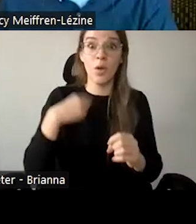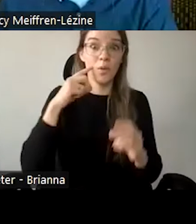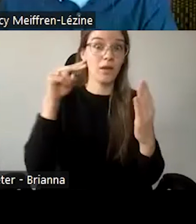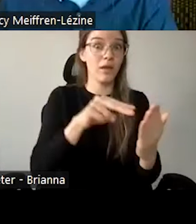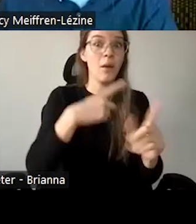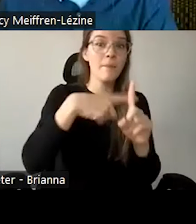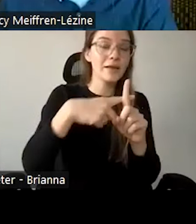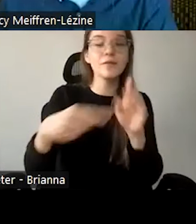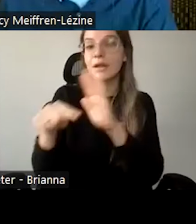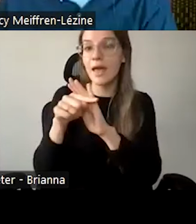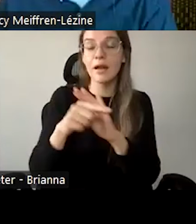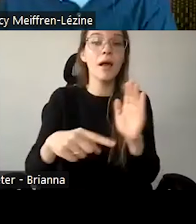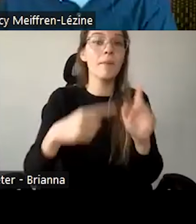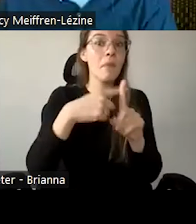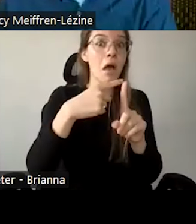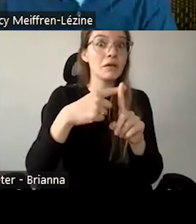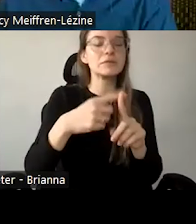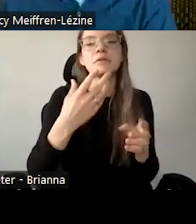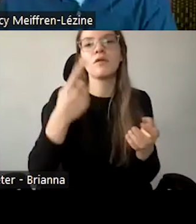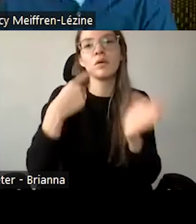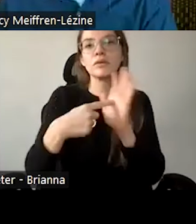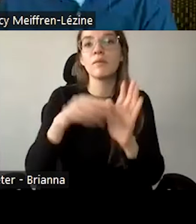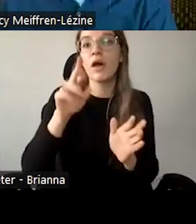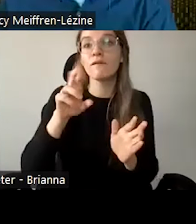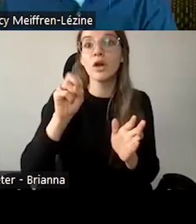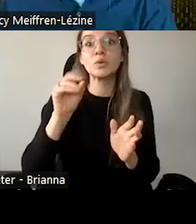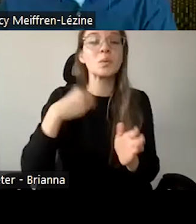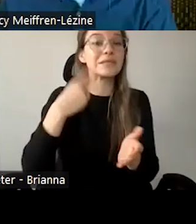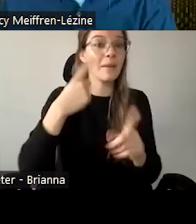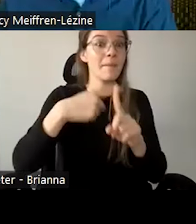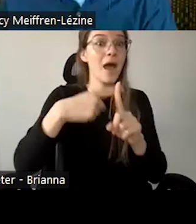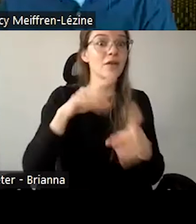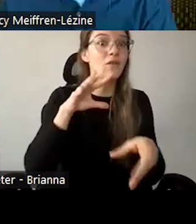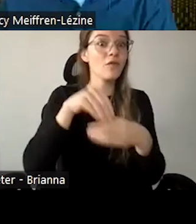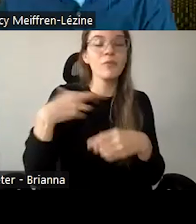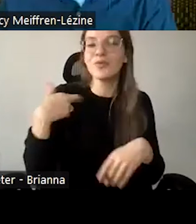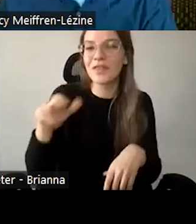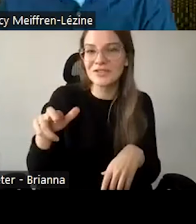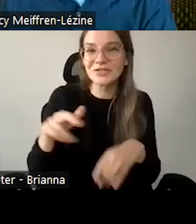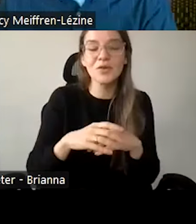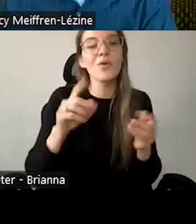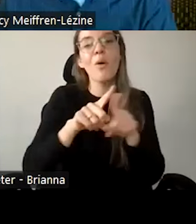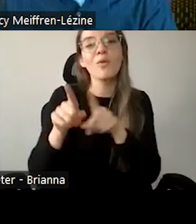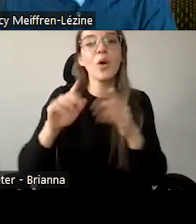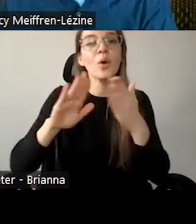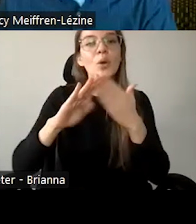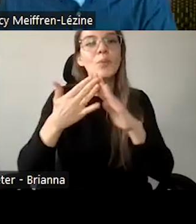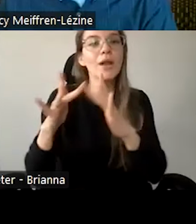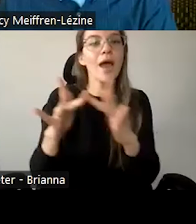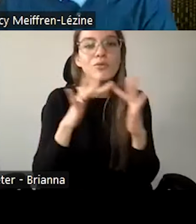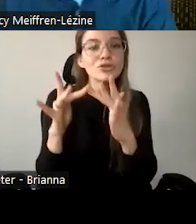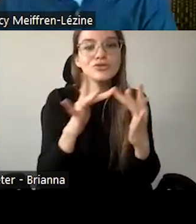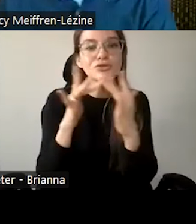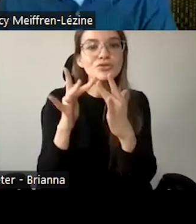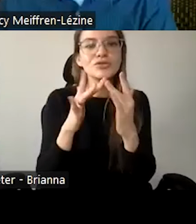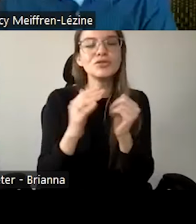religious involvement was one thing that we found in Fresno that was positive, but then there's also community outreach,